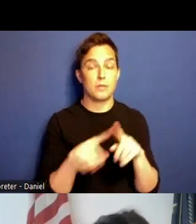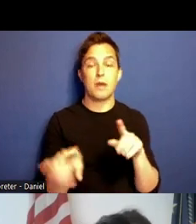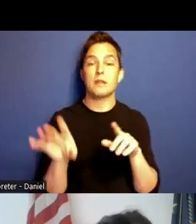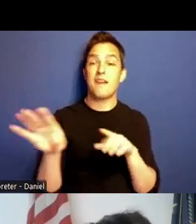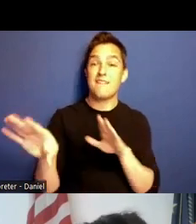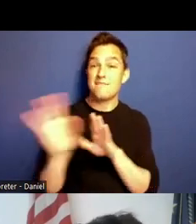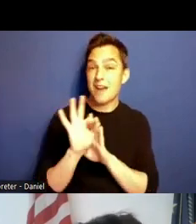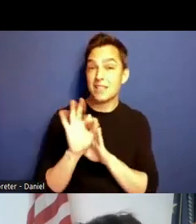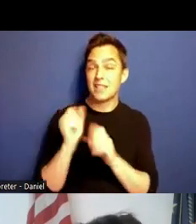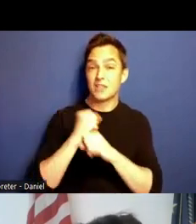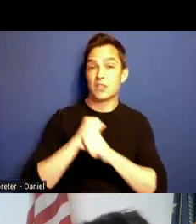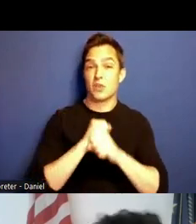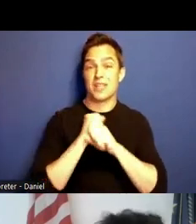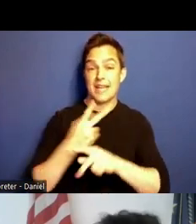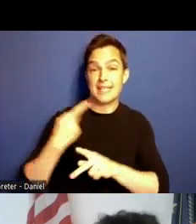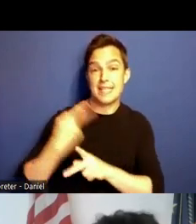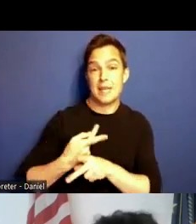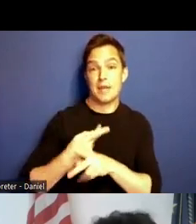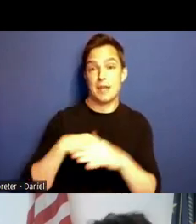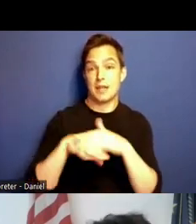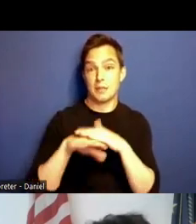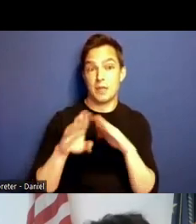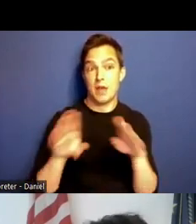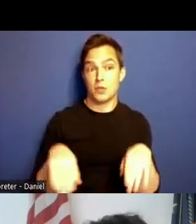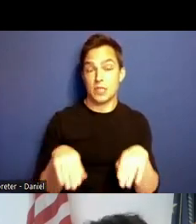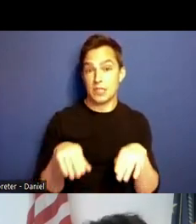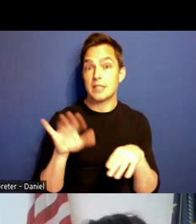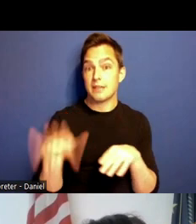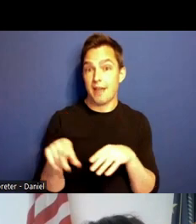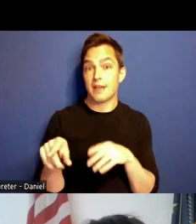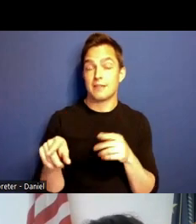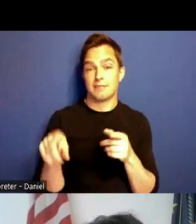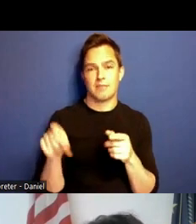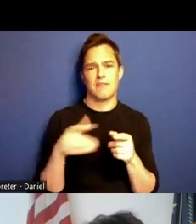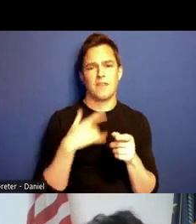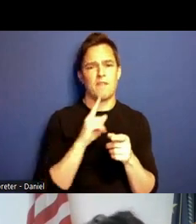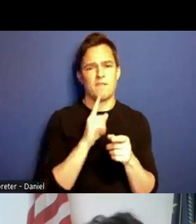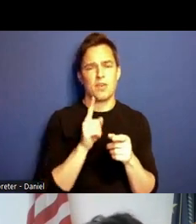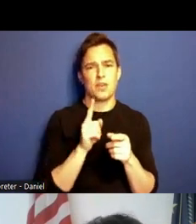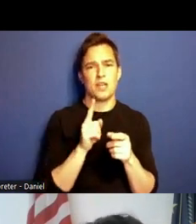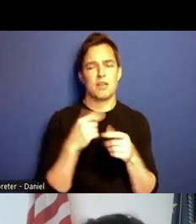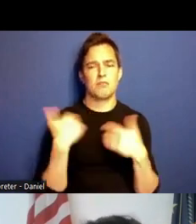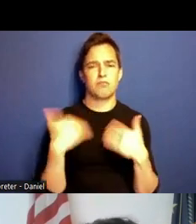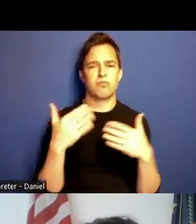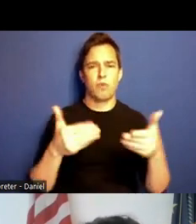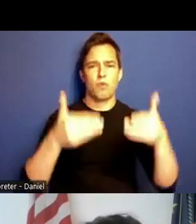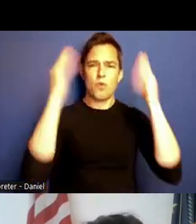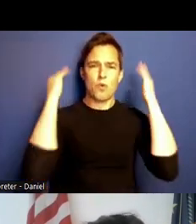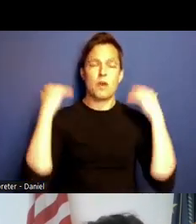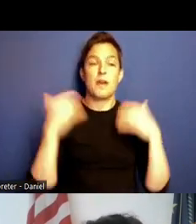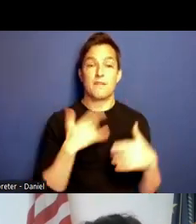and securing and keeping accessible housing can feel really insurmountable. And it feels that